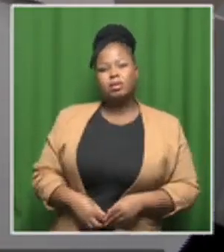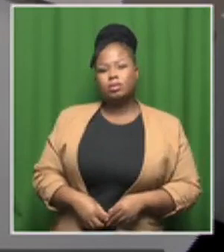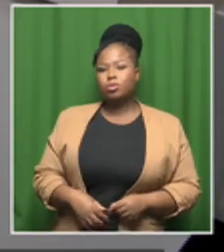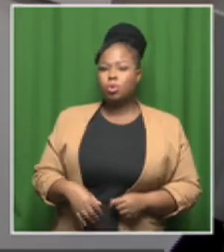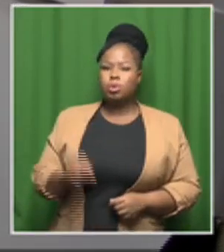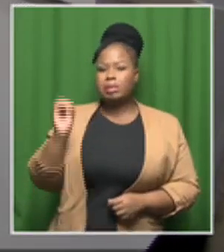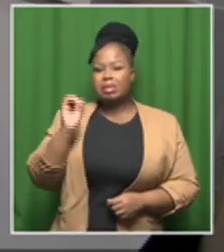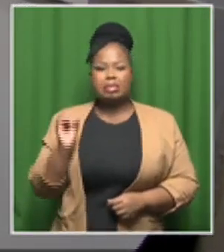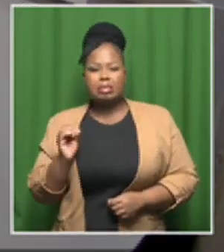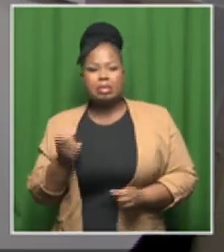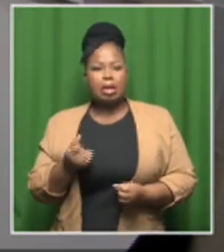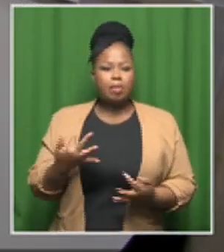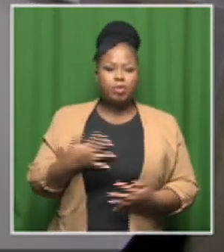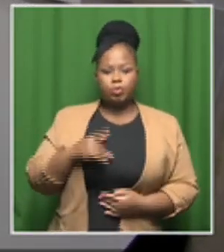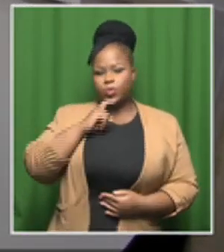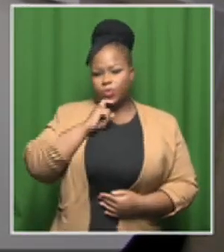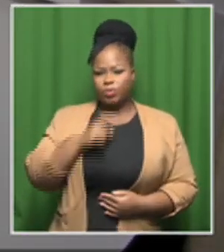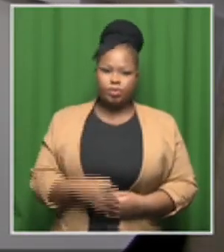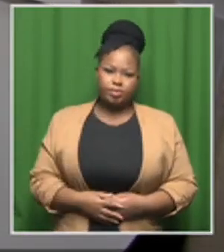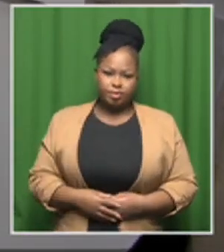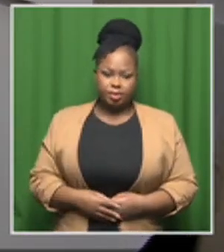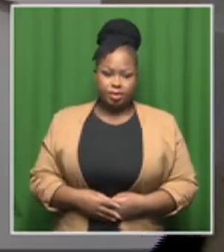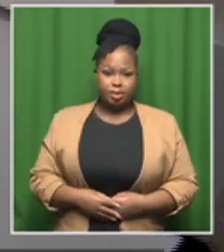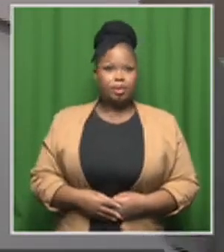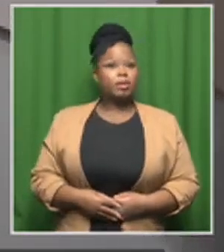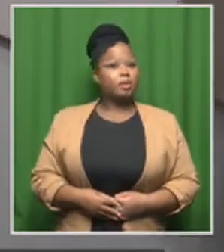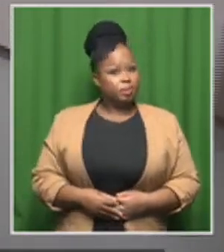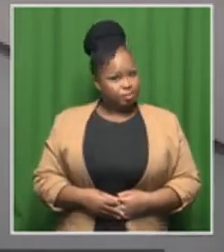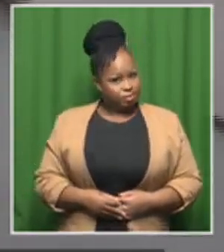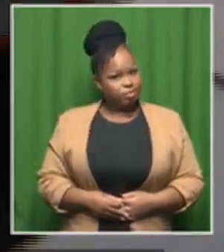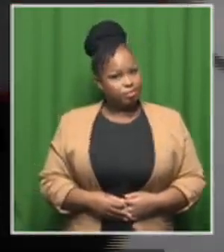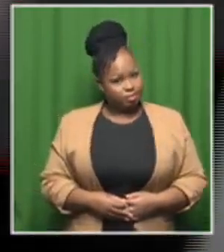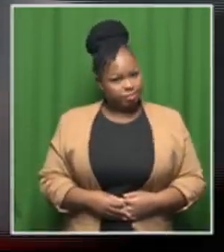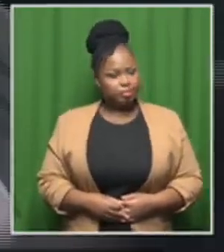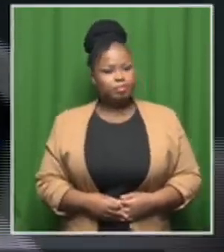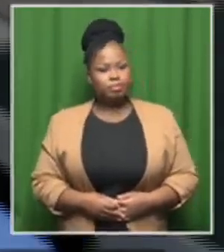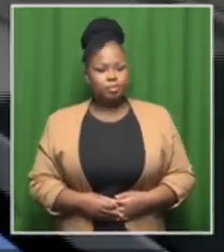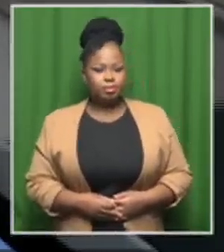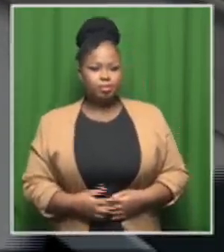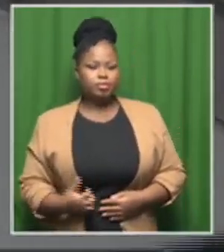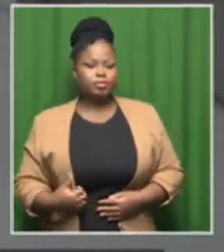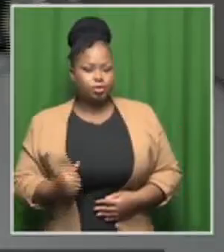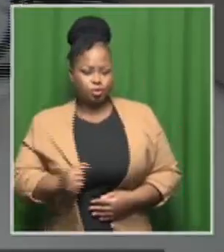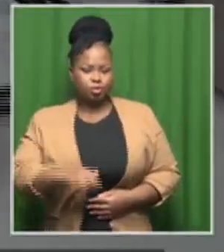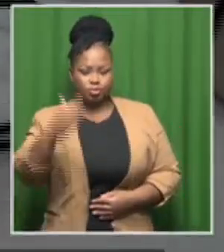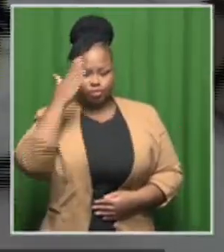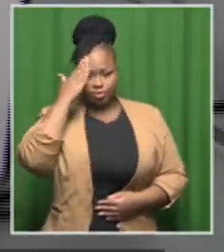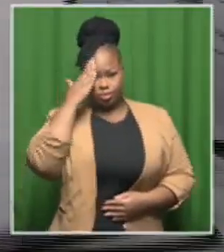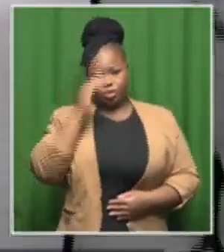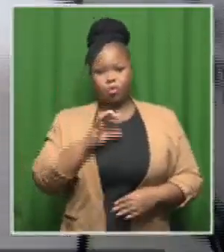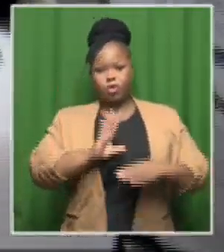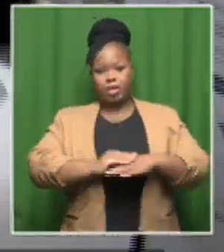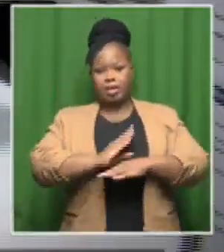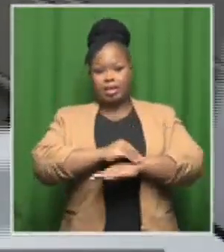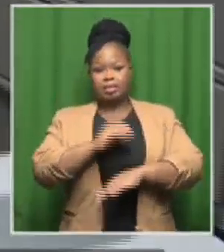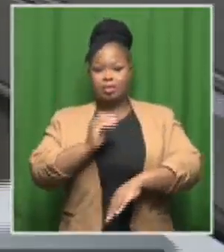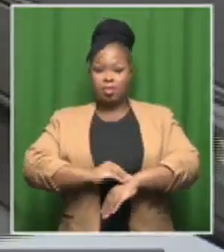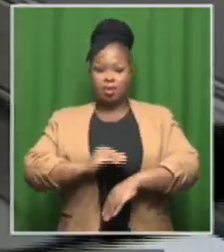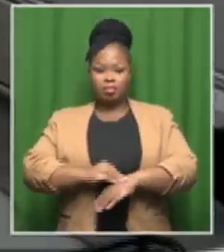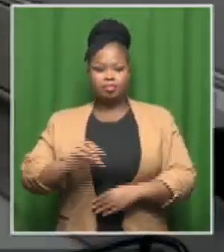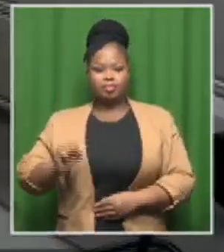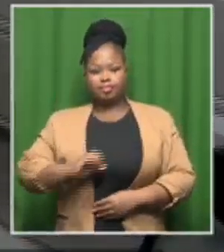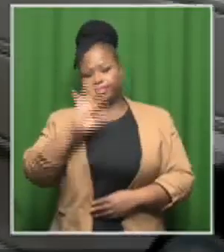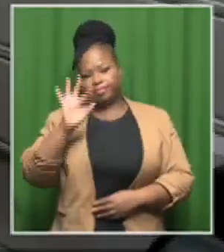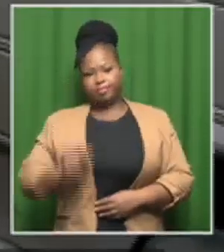need to use going forward. Well, we know what a problem we have in South Africa with cancer, and of course cancer